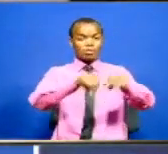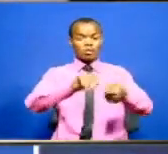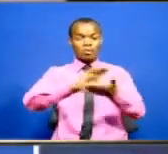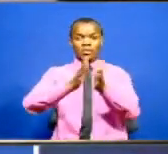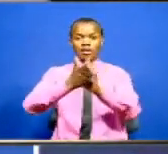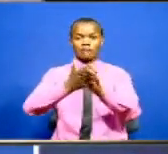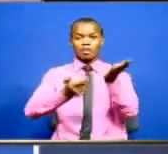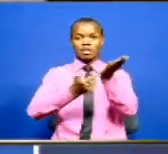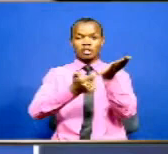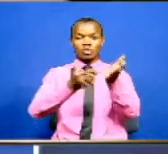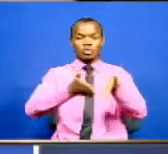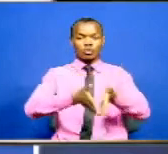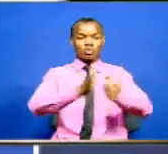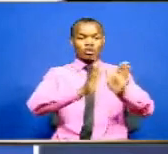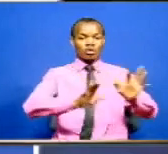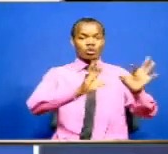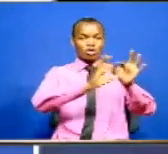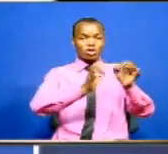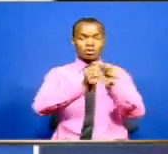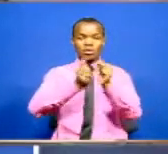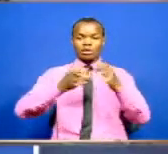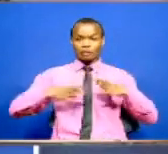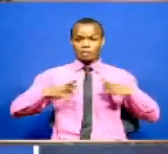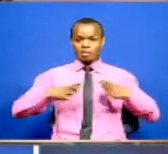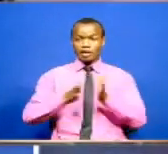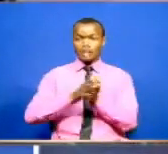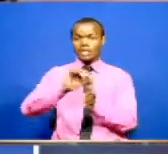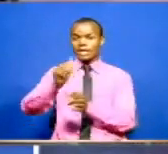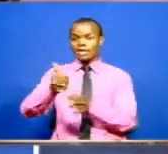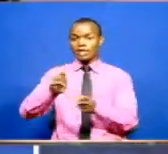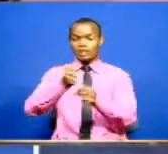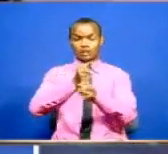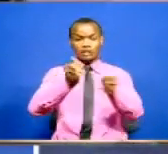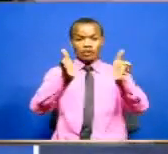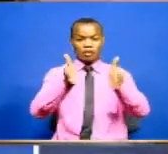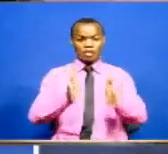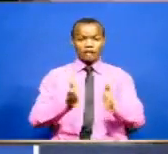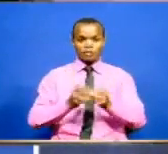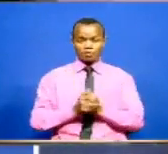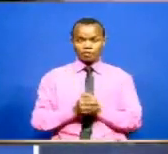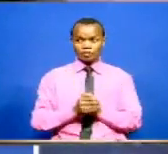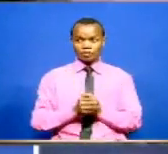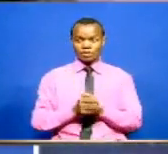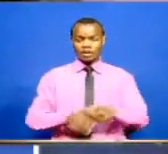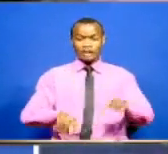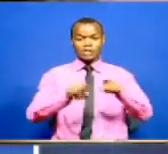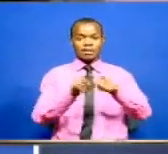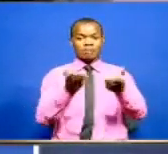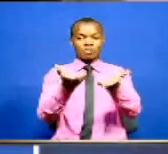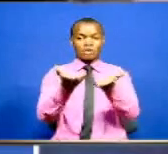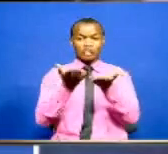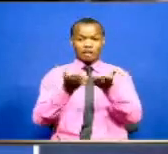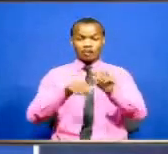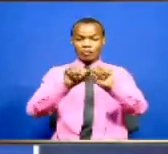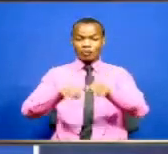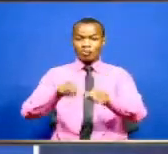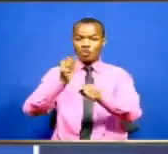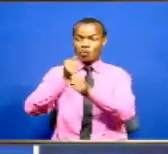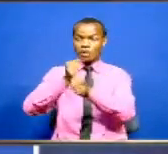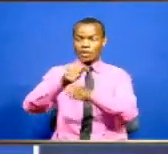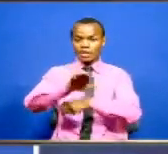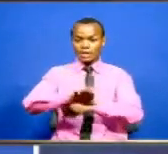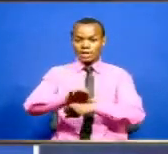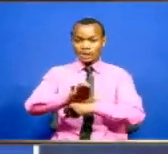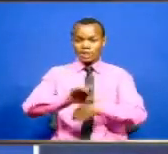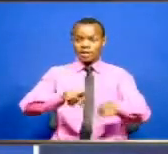platforms to stay connected with their customers and other key stakeholders. This underscores the need for a tech-savvy workforce. It is